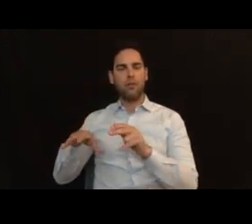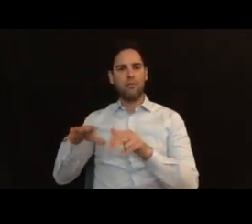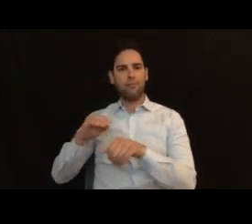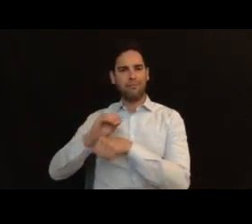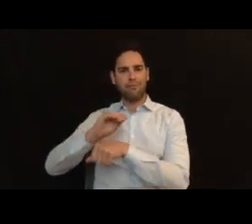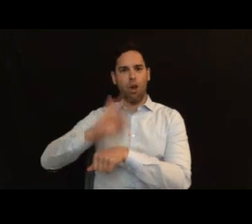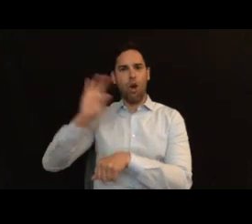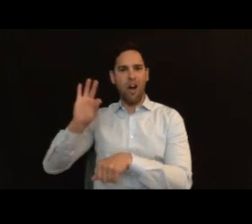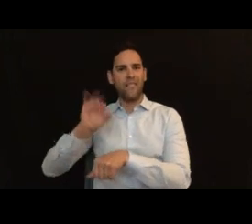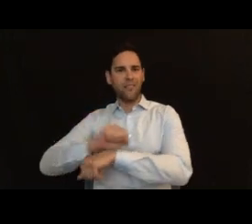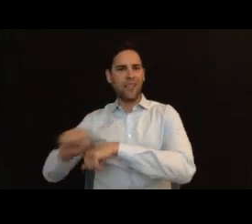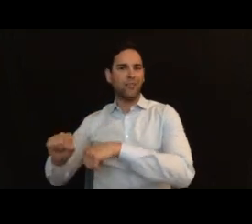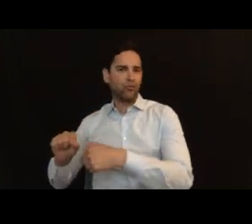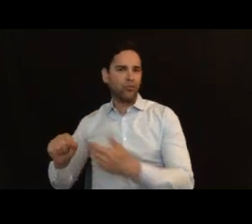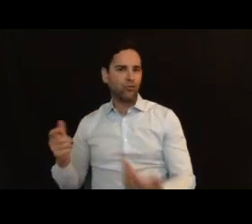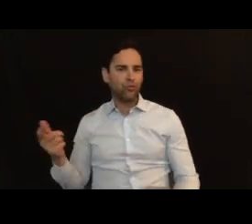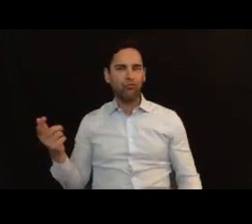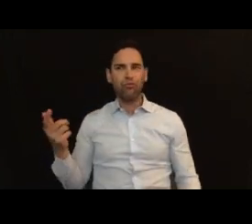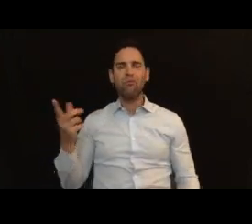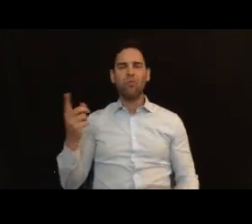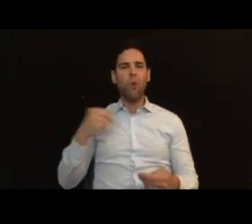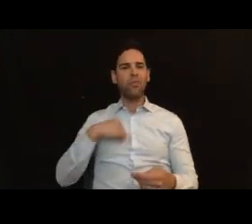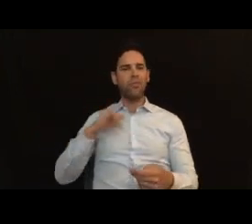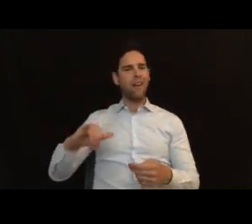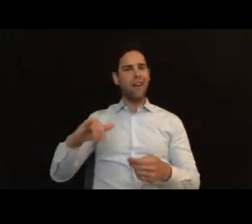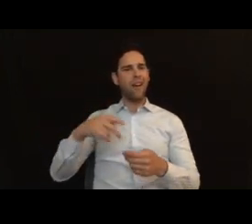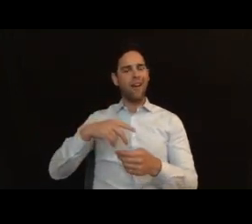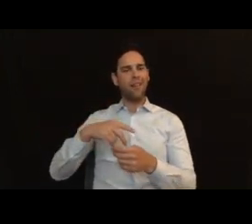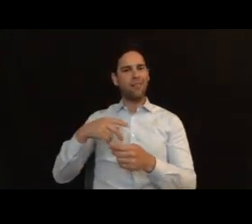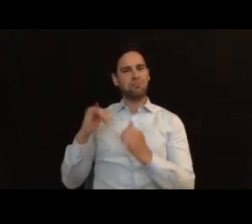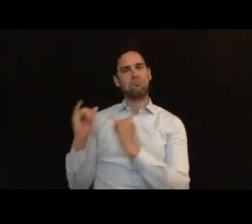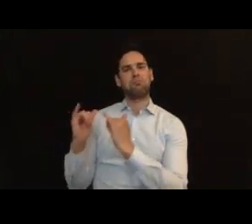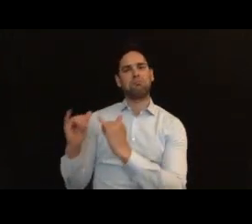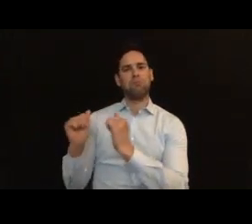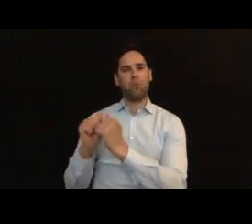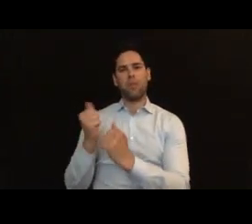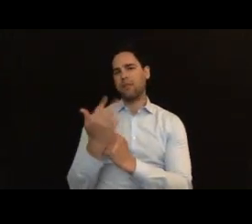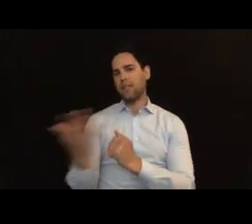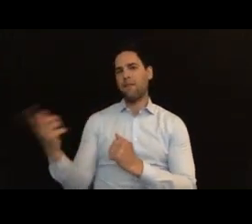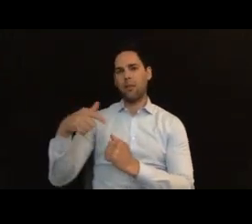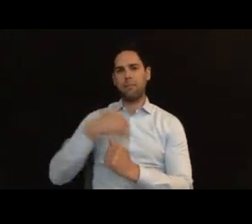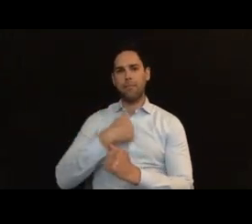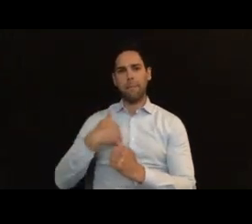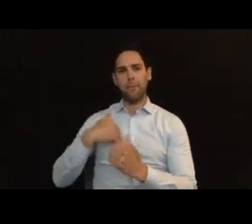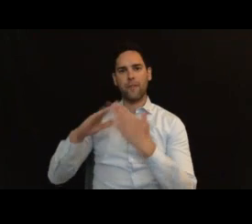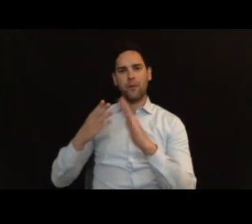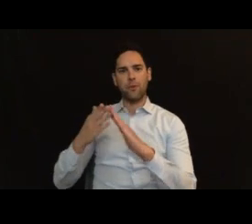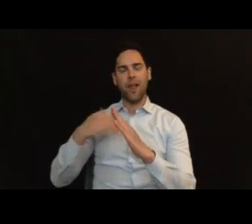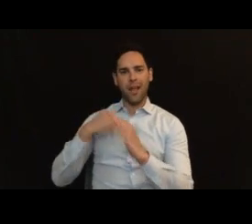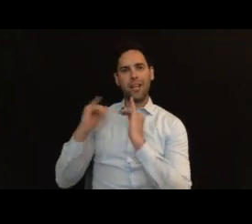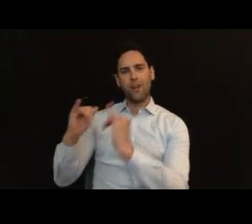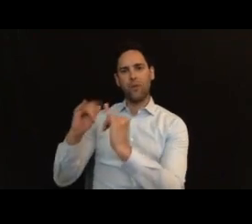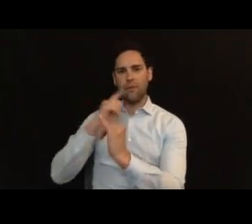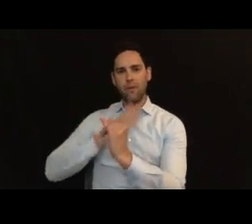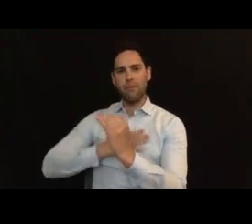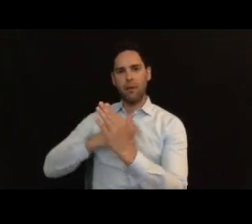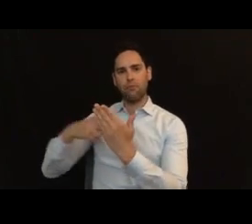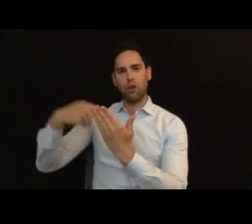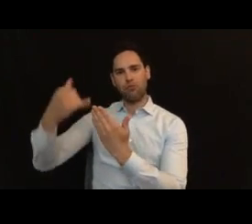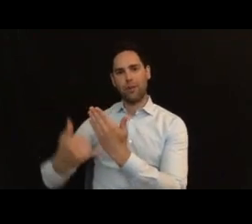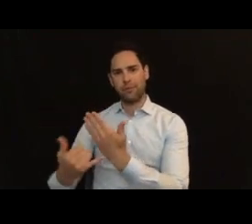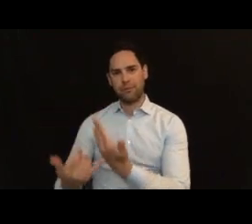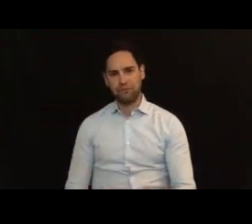shared with many members of the community that I have interviewed for this project. You